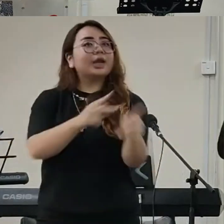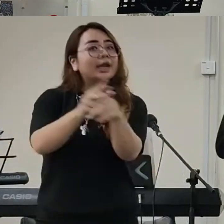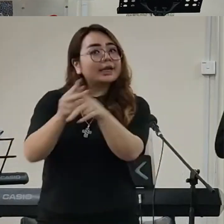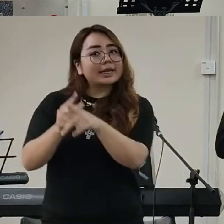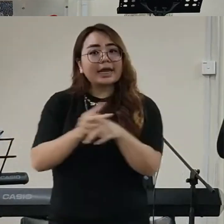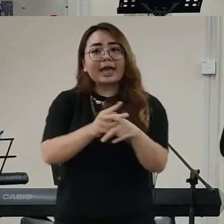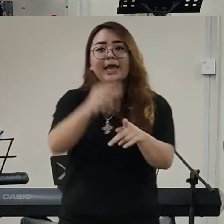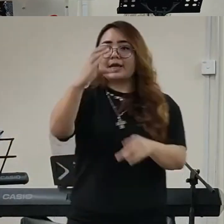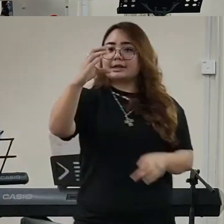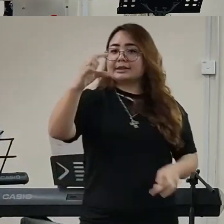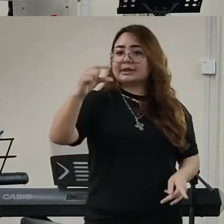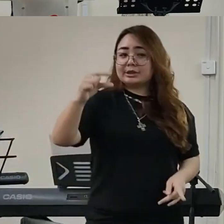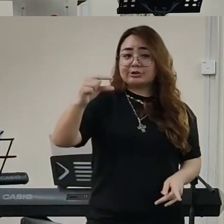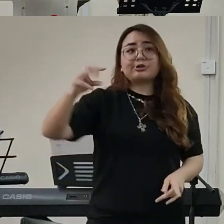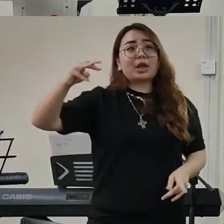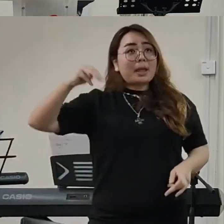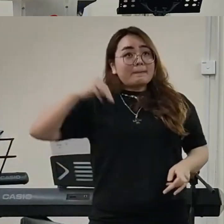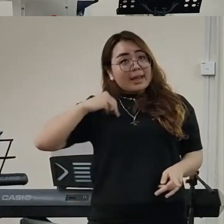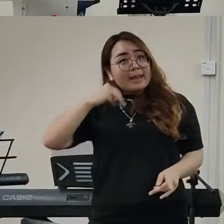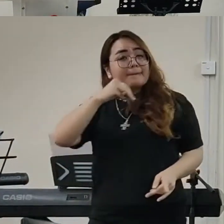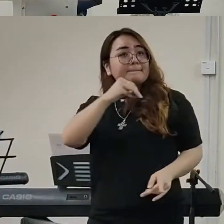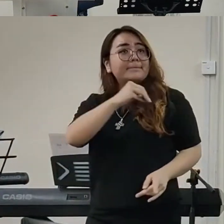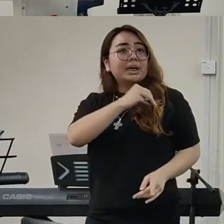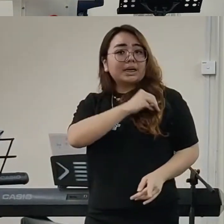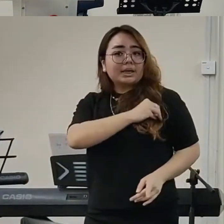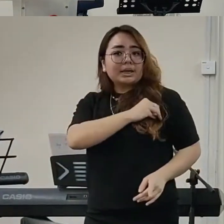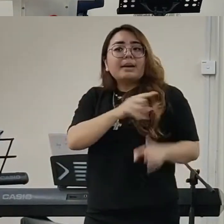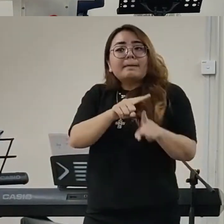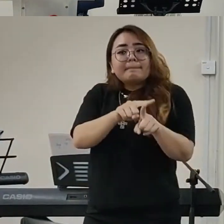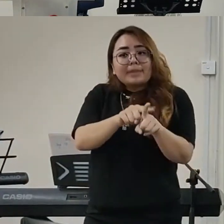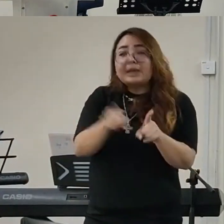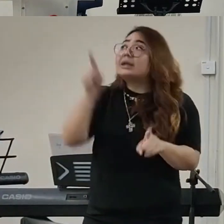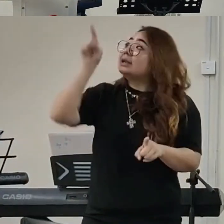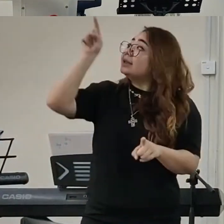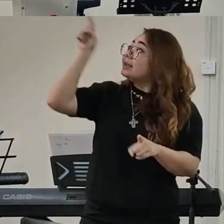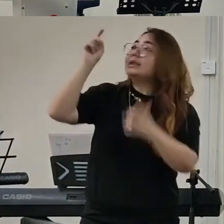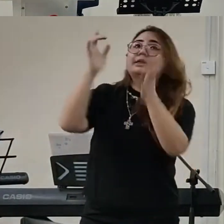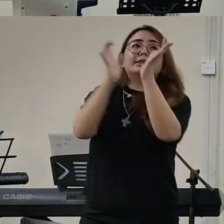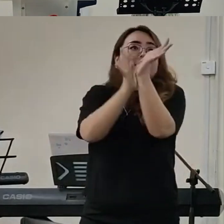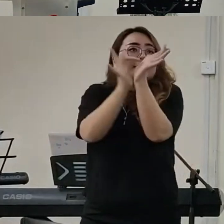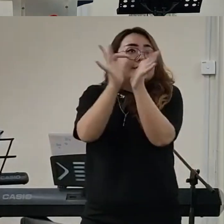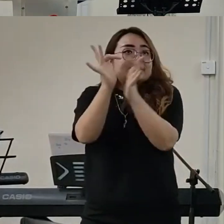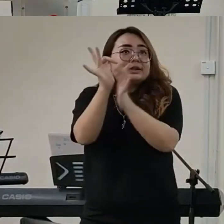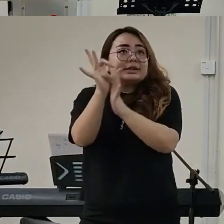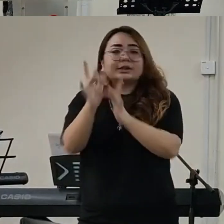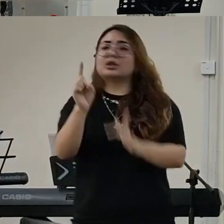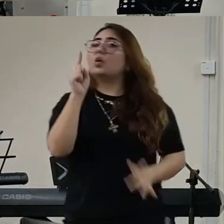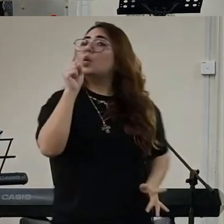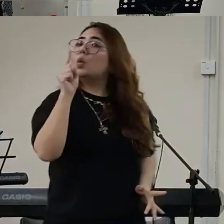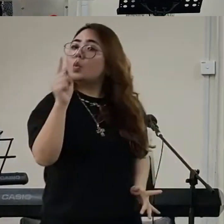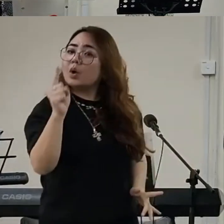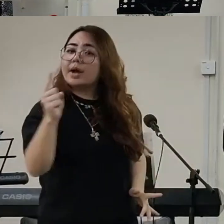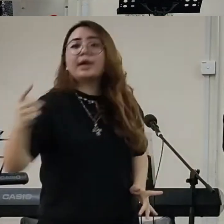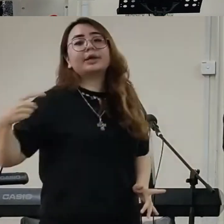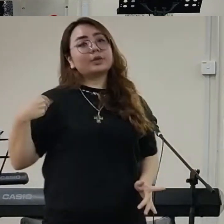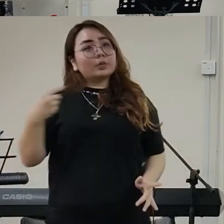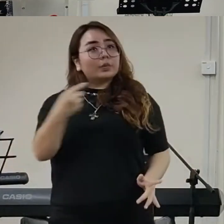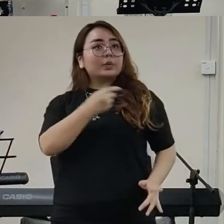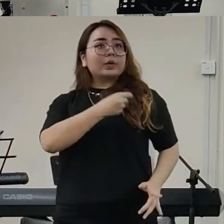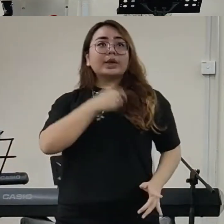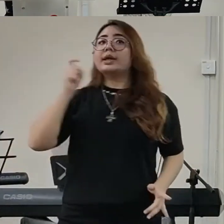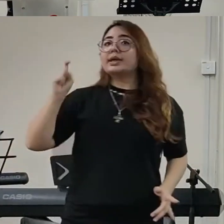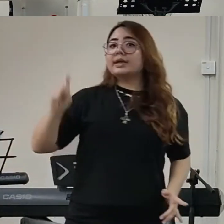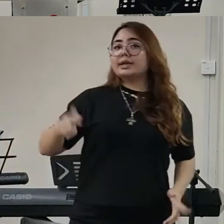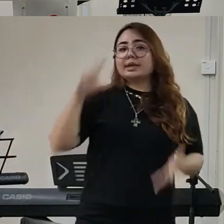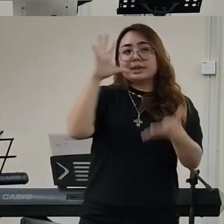to Jesus Christ Himself, who is the good shepherd and who is the one that we need to learn from. So this week